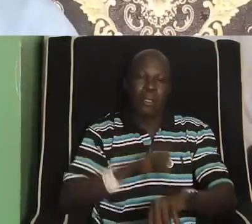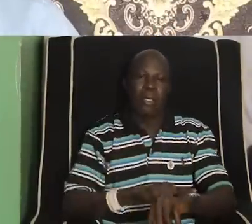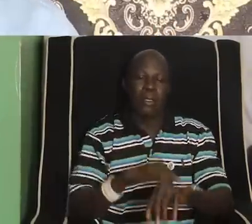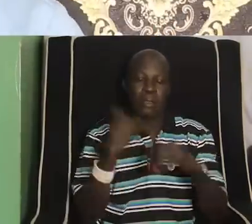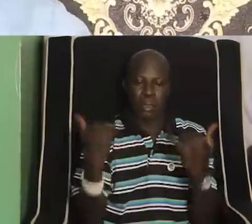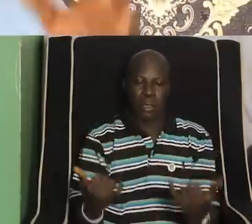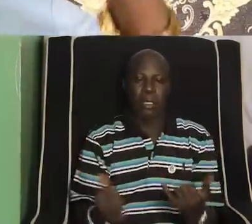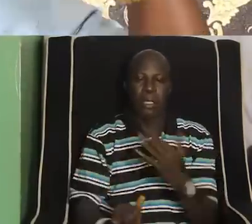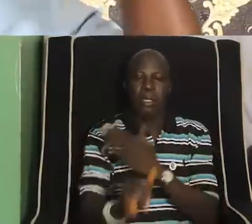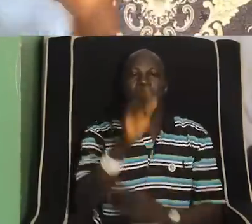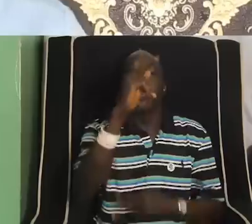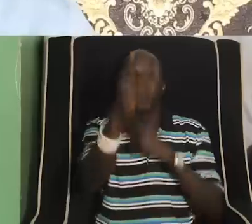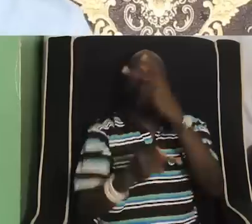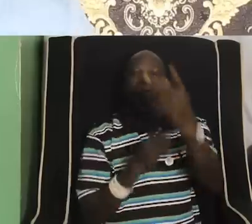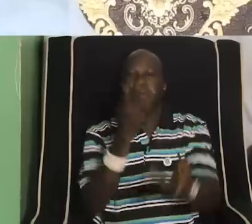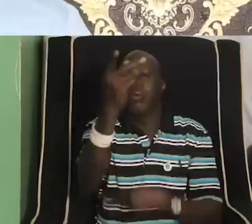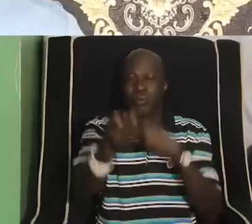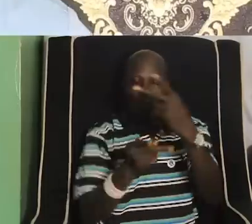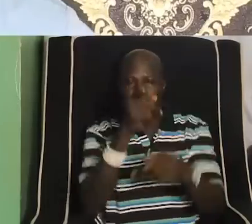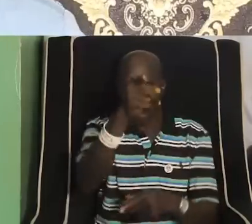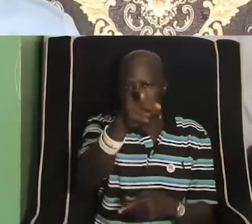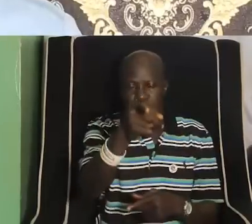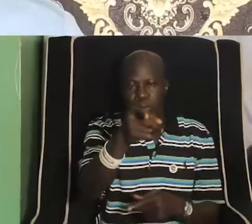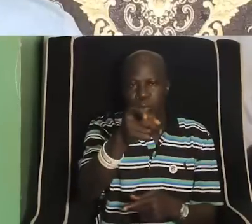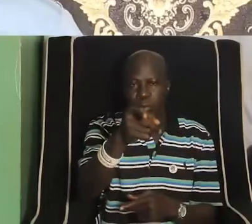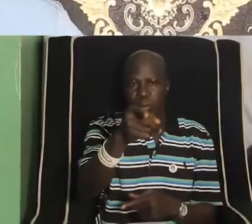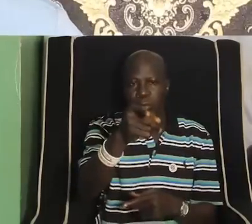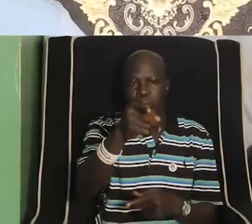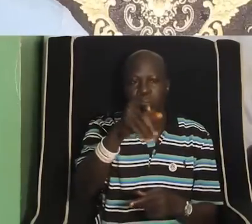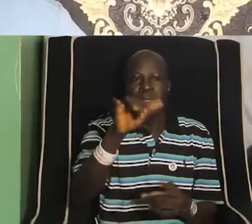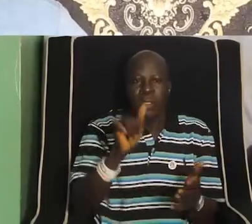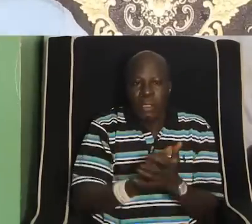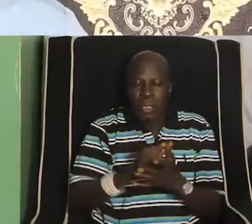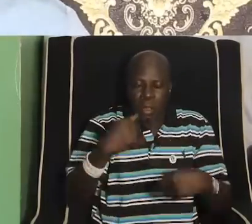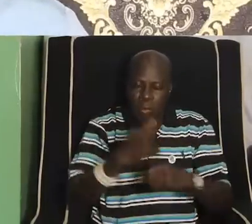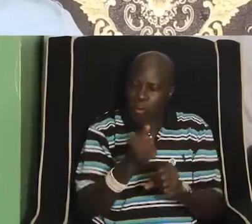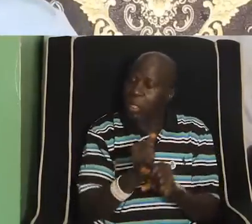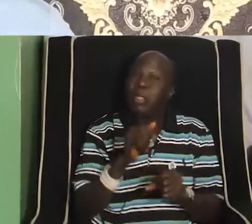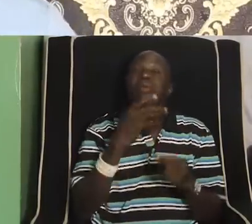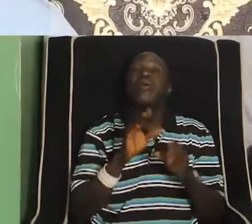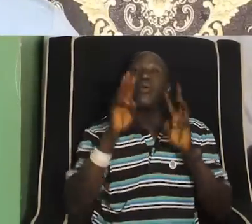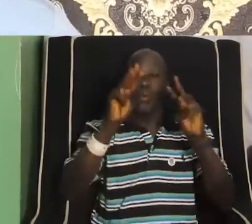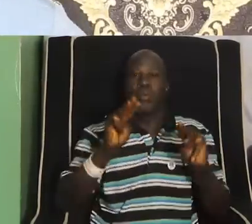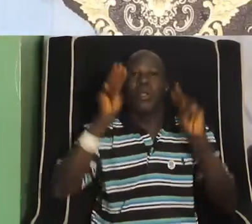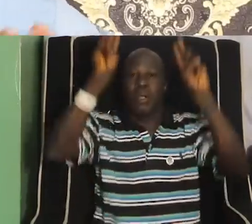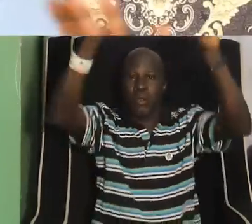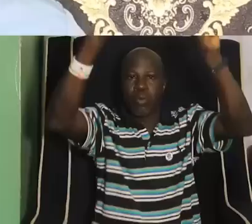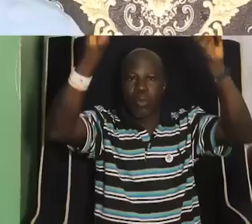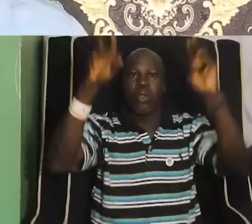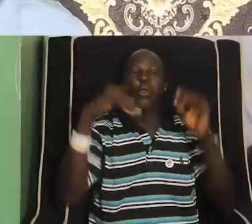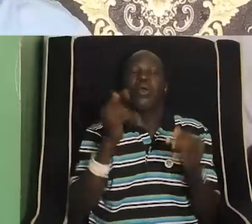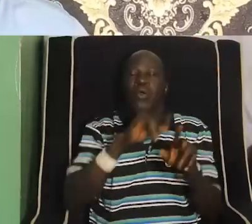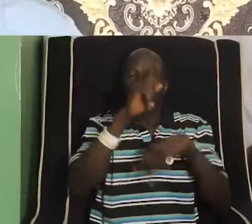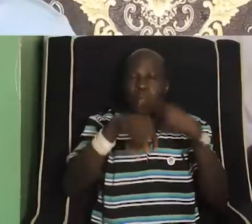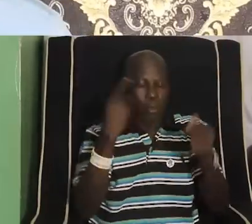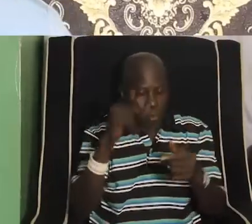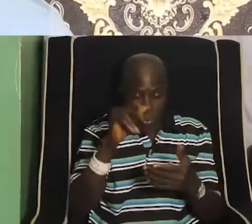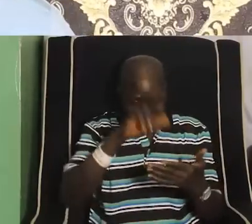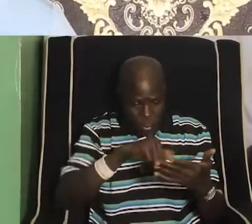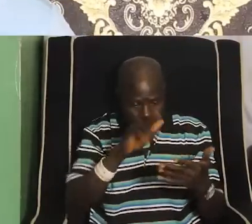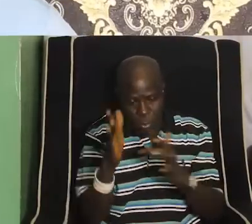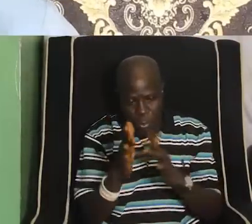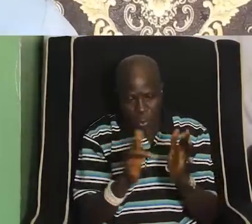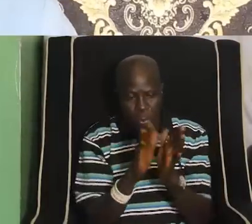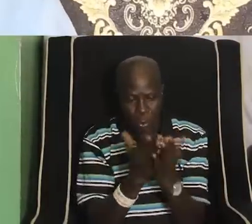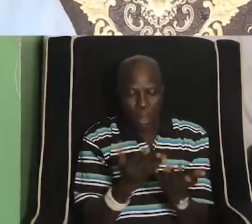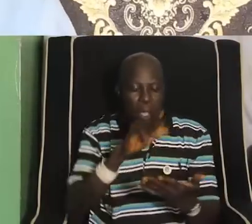time. Olorun a de ba olalejo. Amen. God will visit you. Iyan gan ni je yanu. That is what we call miracle. Lo wo bi be ni dada. Why examine the scripture?